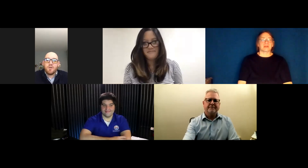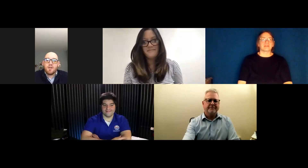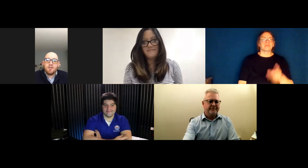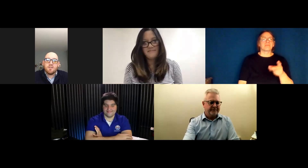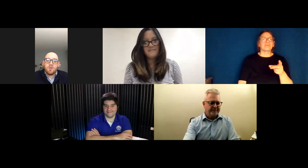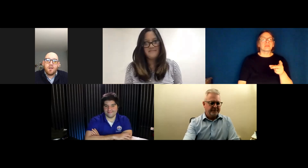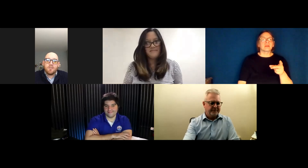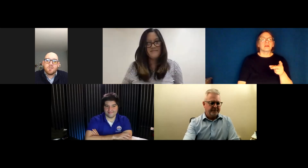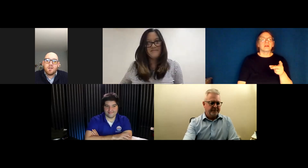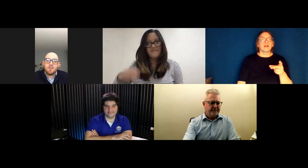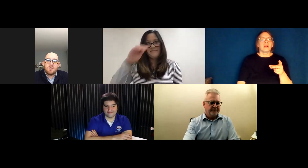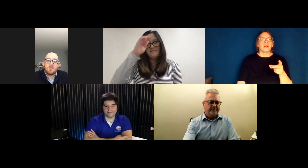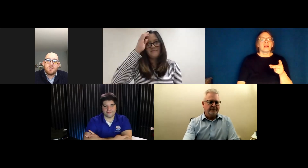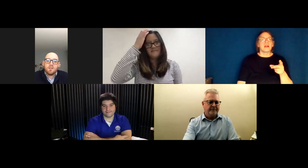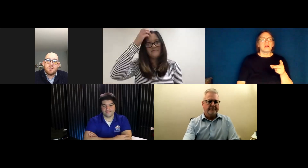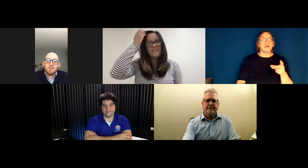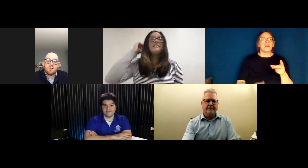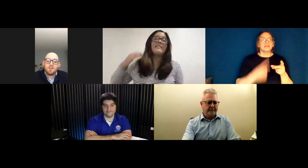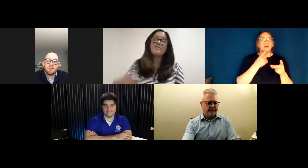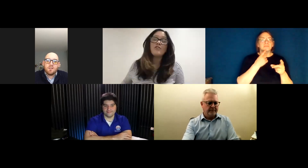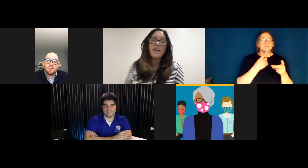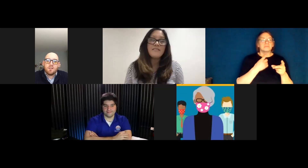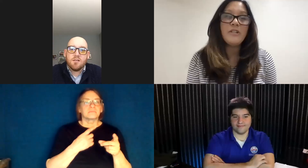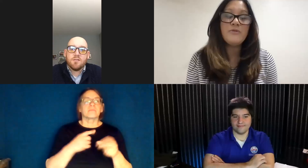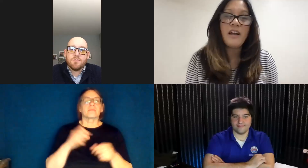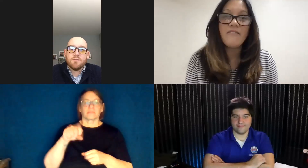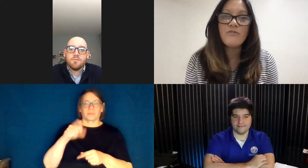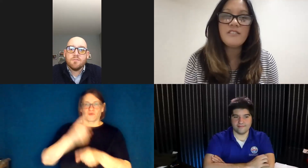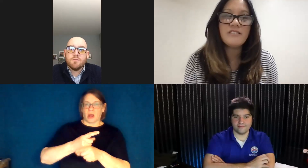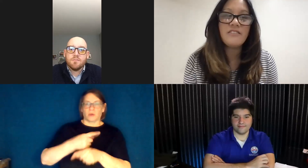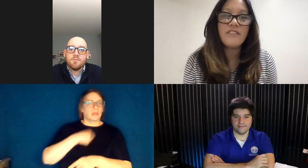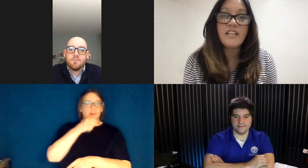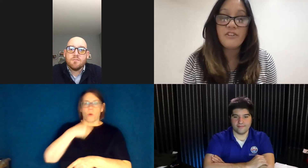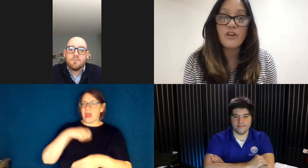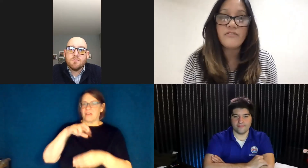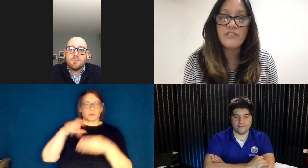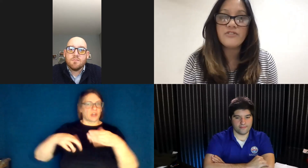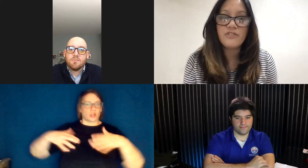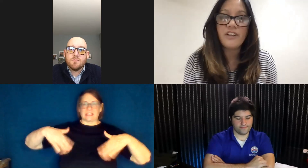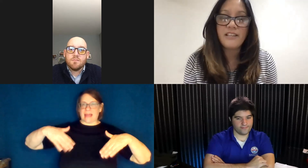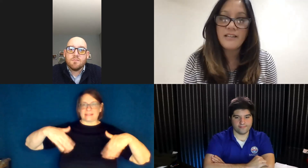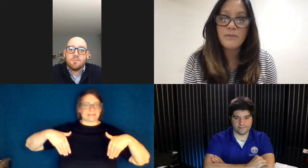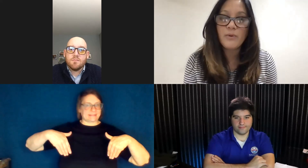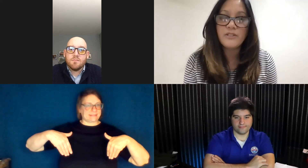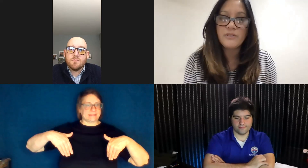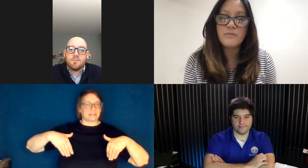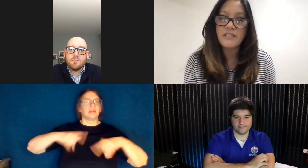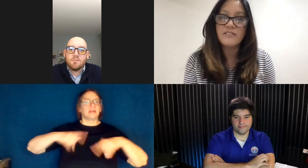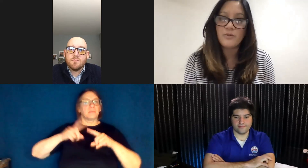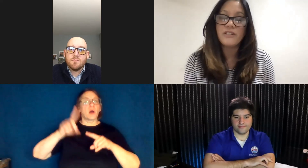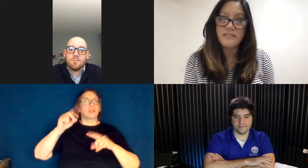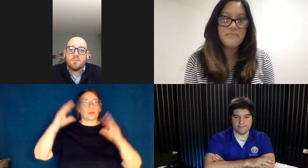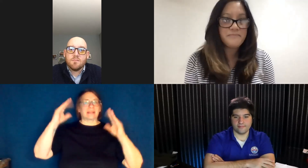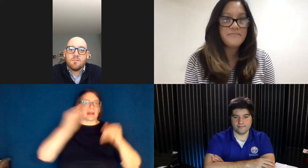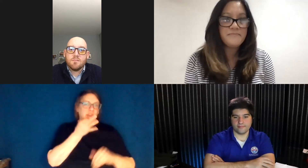come yet, is what I understand. That is correct. We do not have the results of the deaf and hard of hearing survey yet, but we do expect